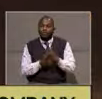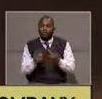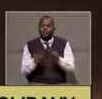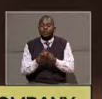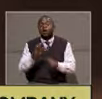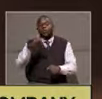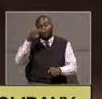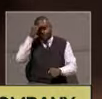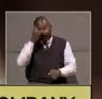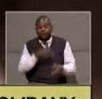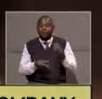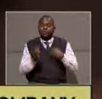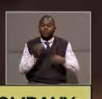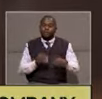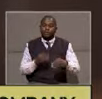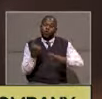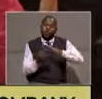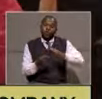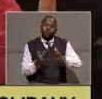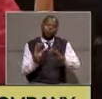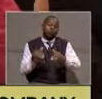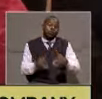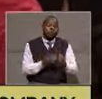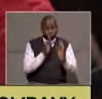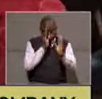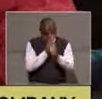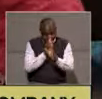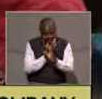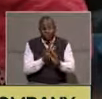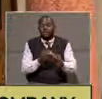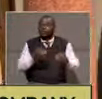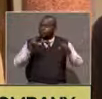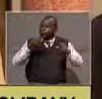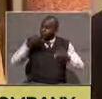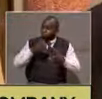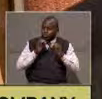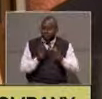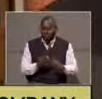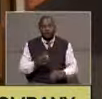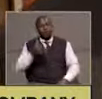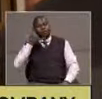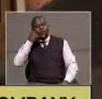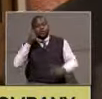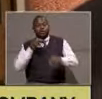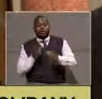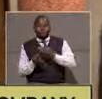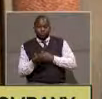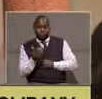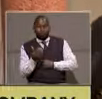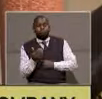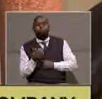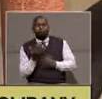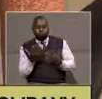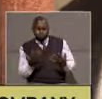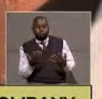Corruption Unit says the conditions in which they are being kept were pathetic. Got a call this morning that there